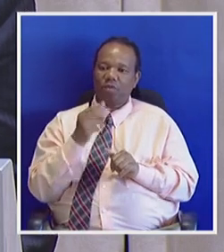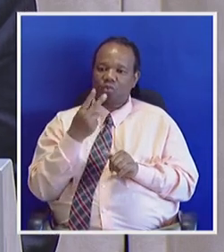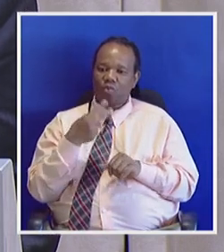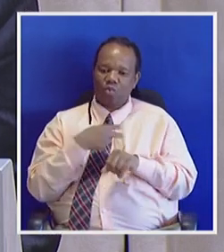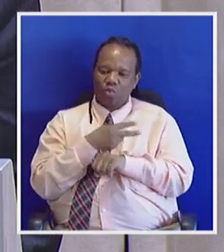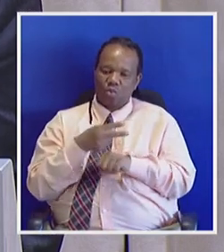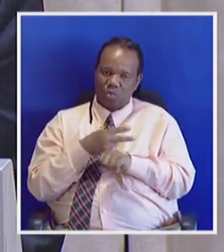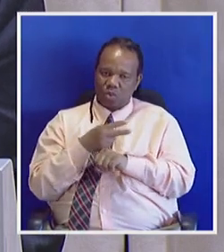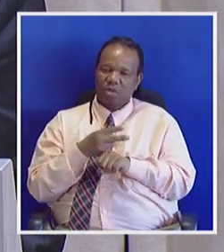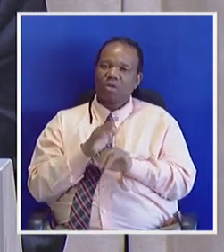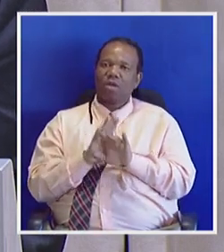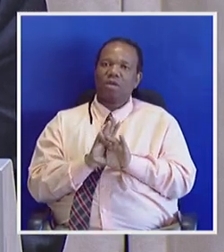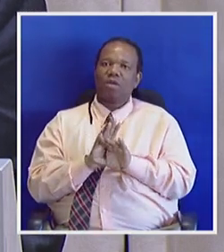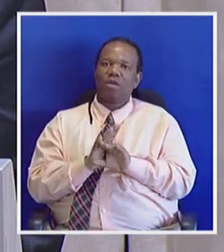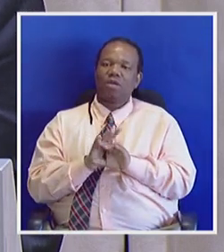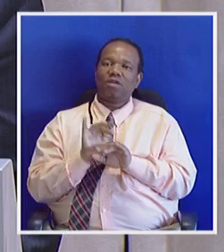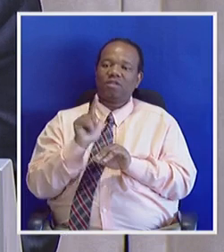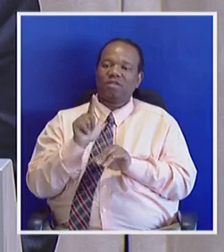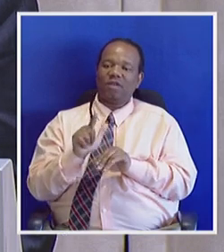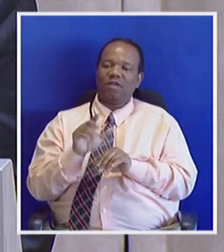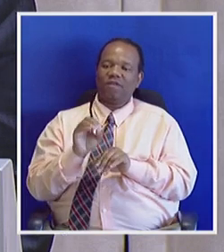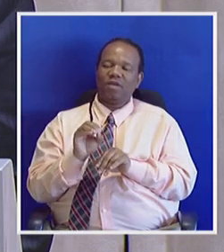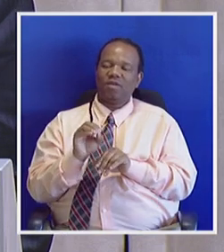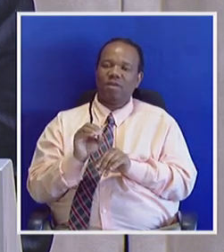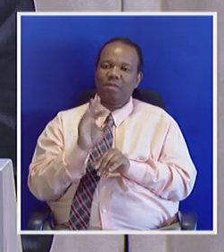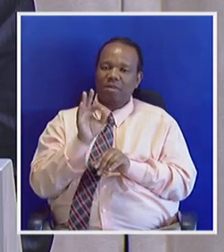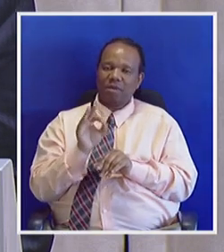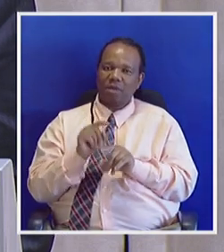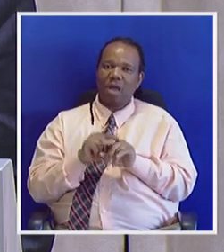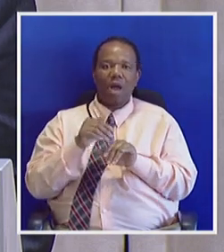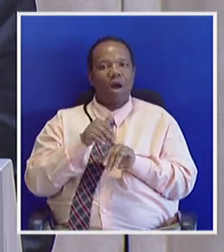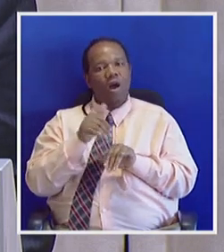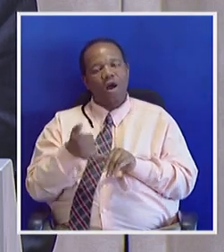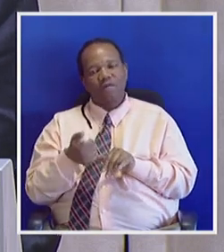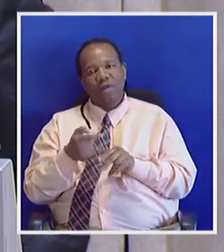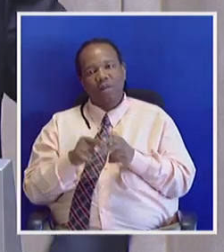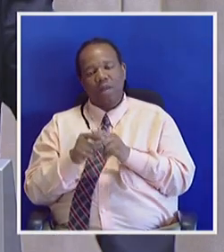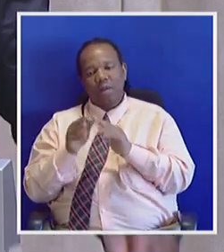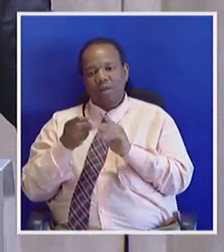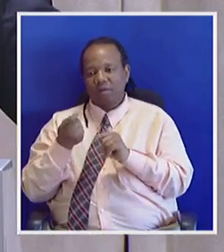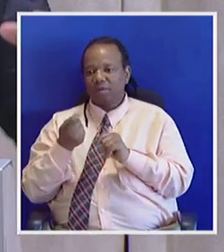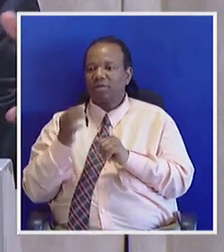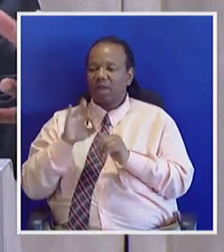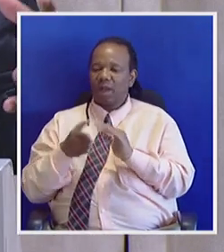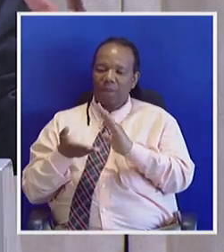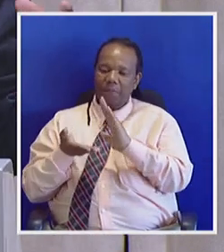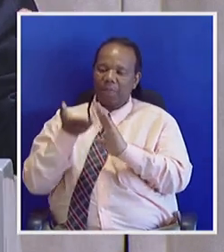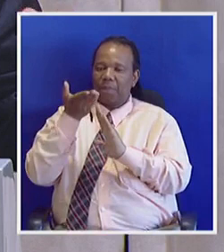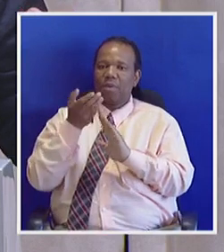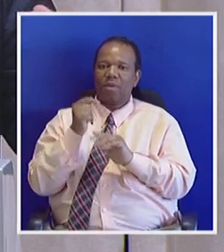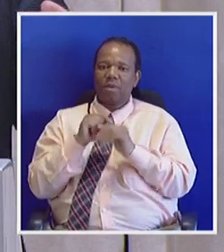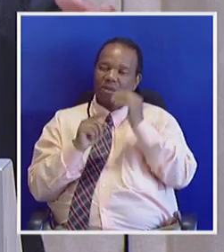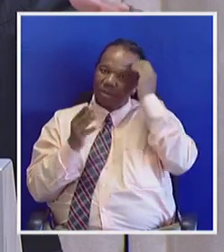and thereafter, they should then accede to the higher level. So employers